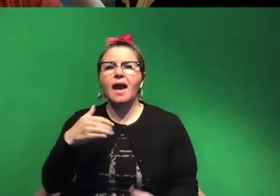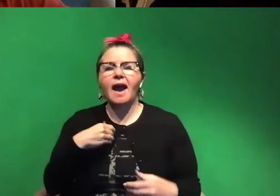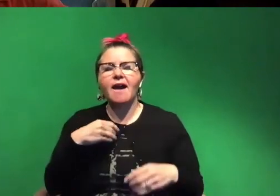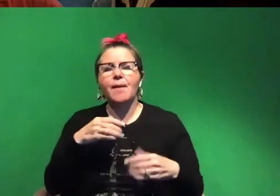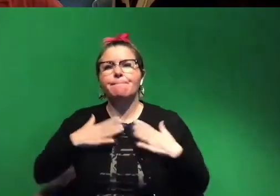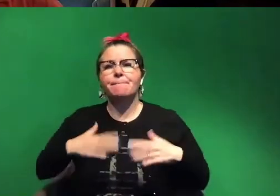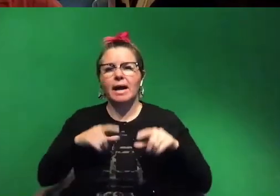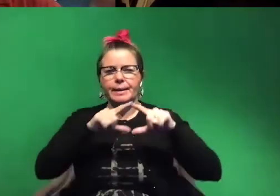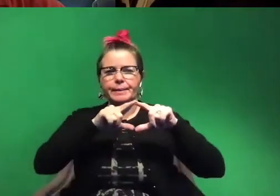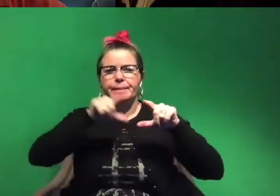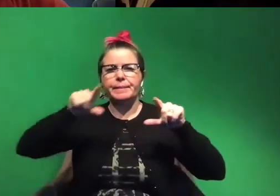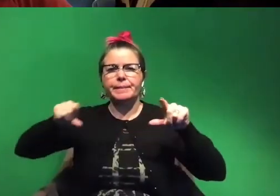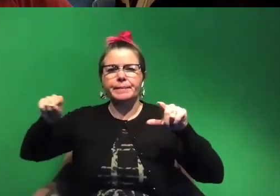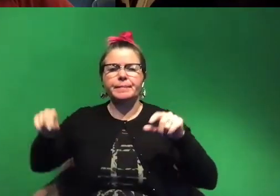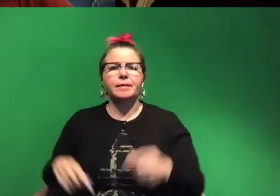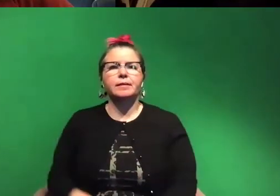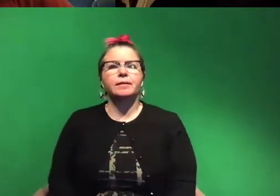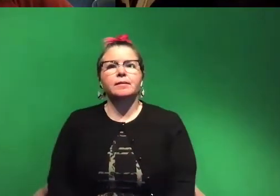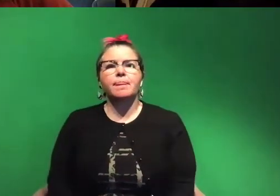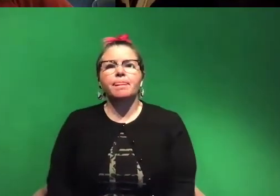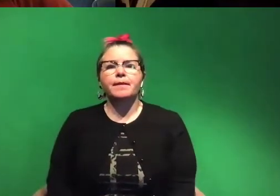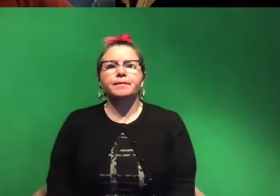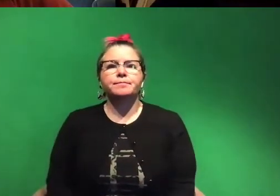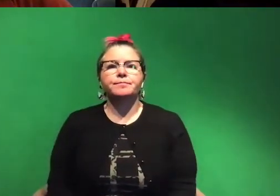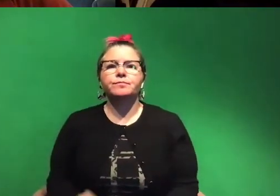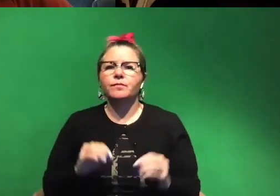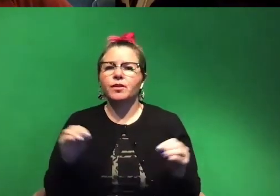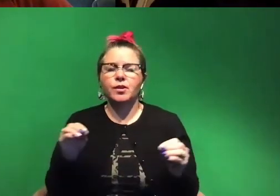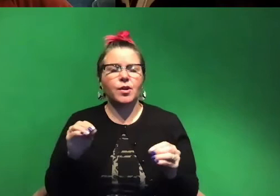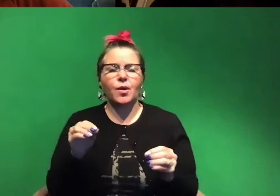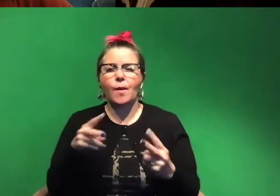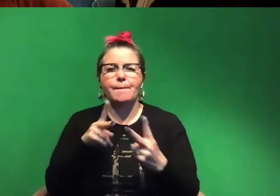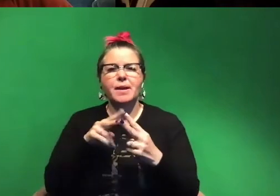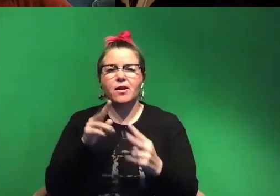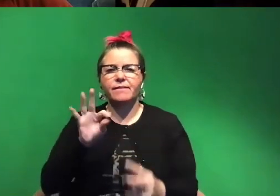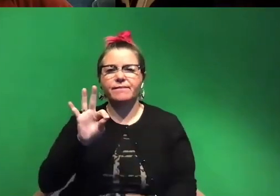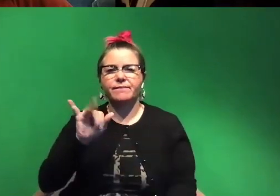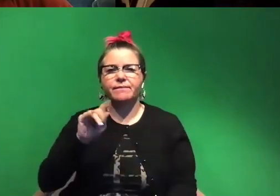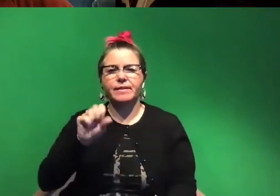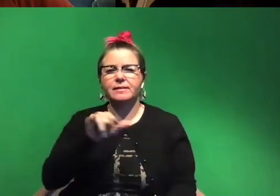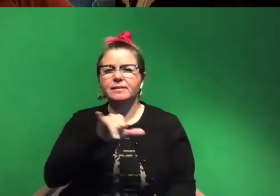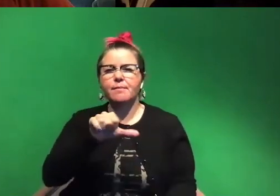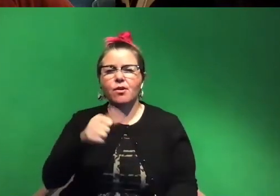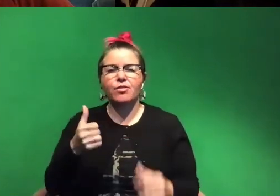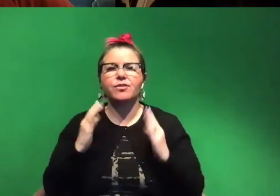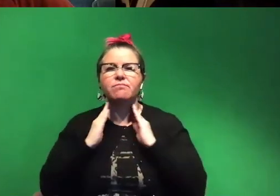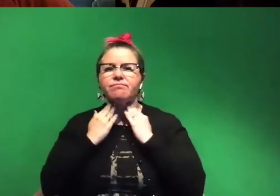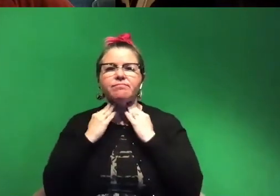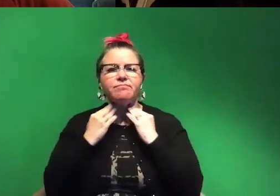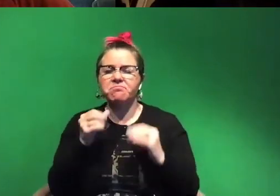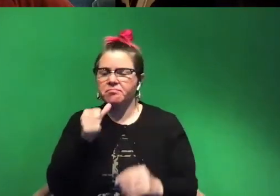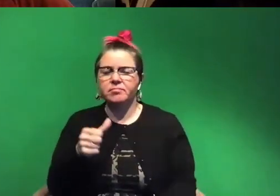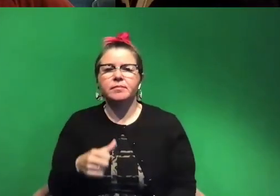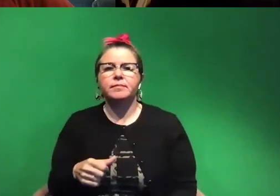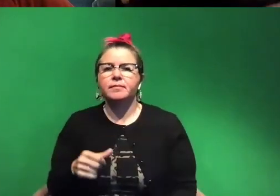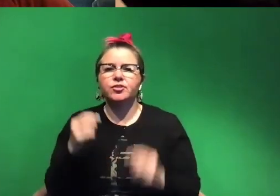that elongate body. They don't have any paired fins like a lot of other fishes do. They don't have those